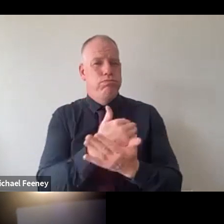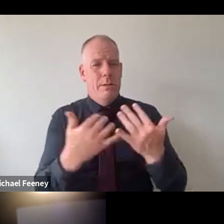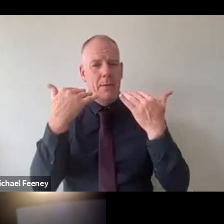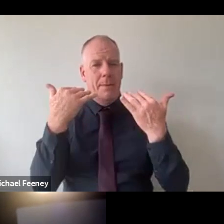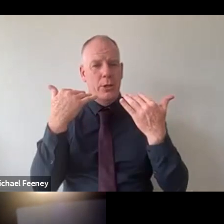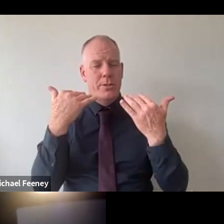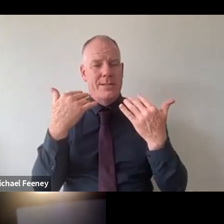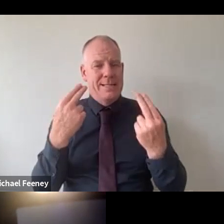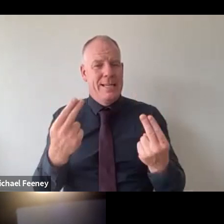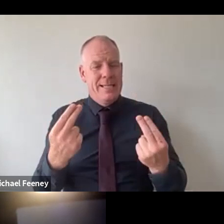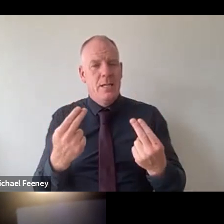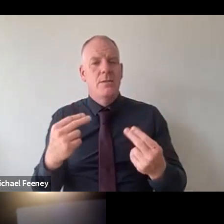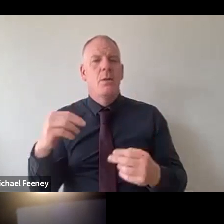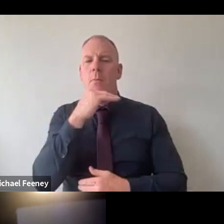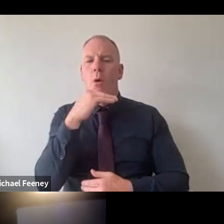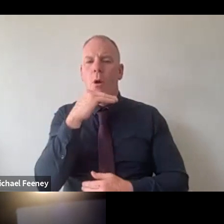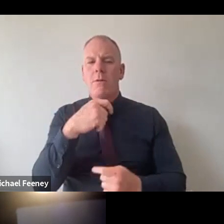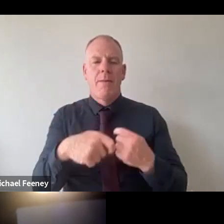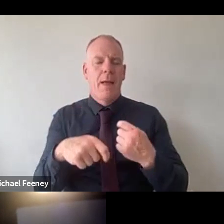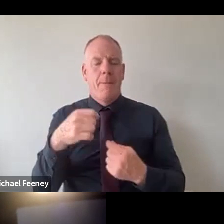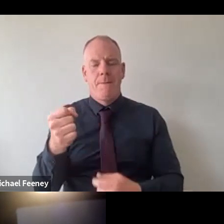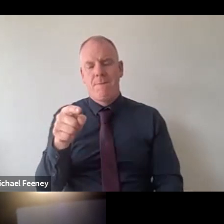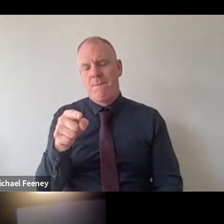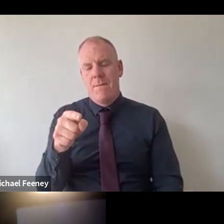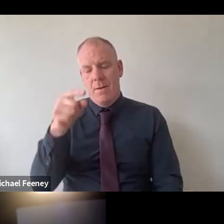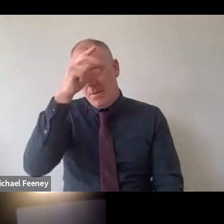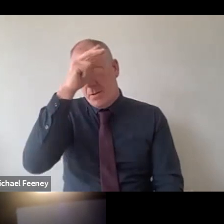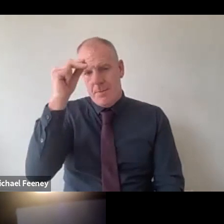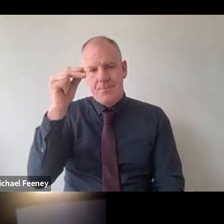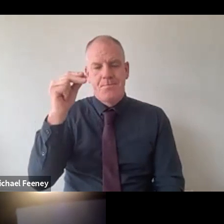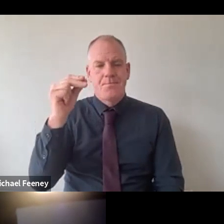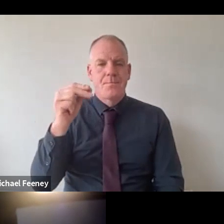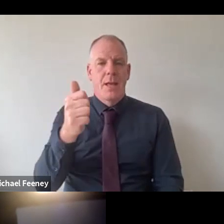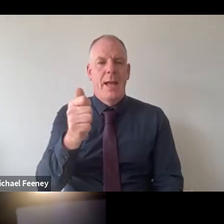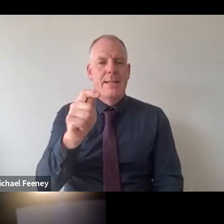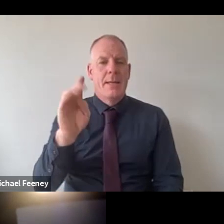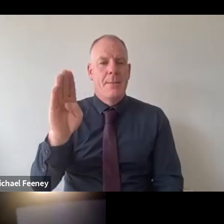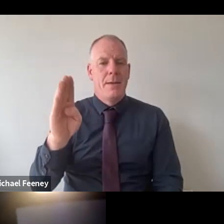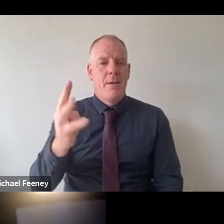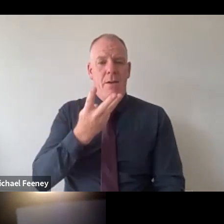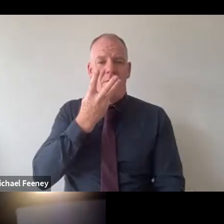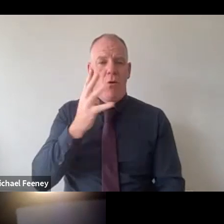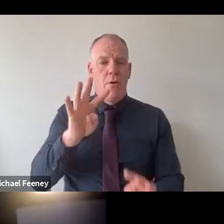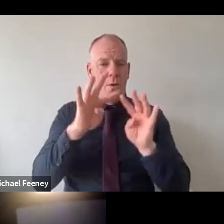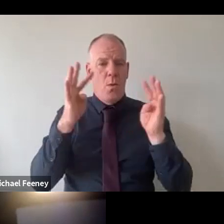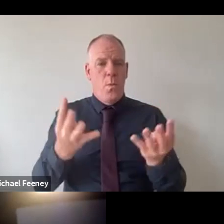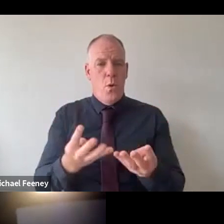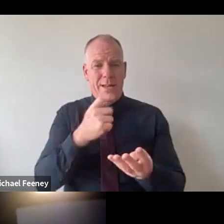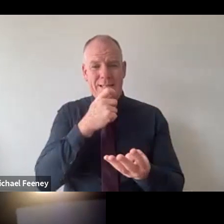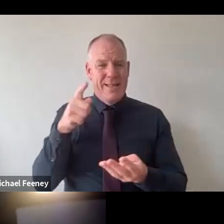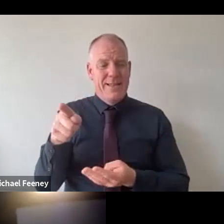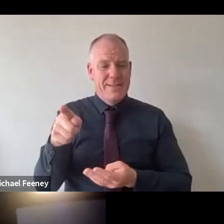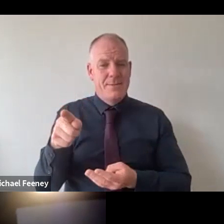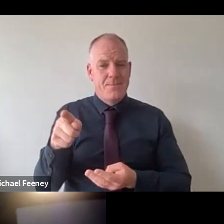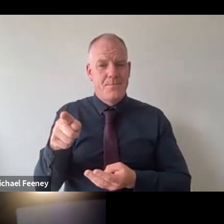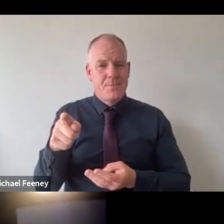So it's important that, for example, ATD Fourth World recently expressed in